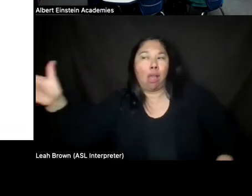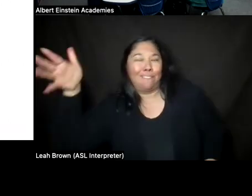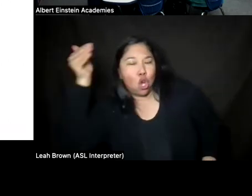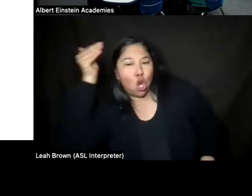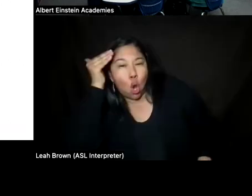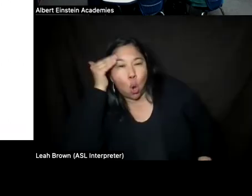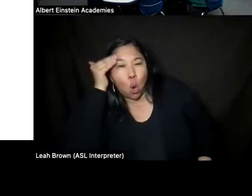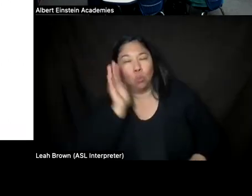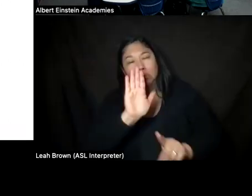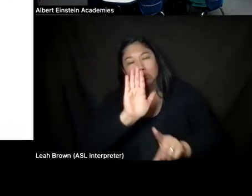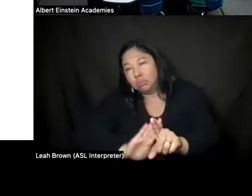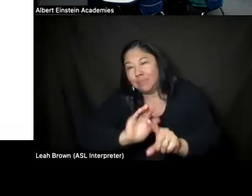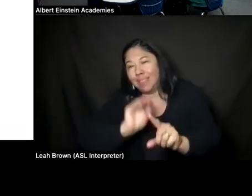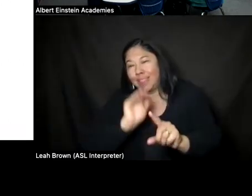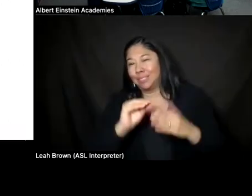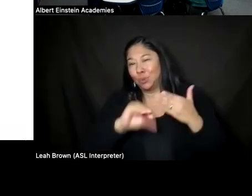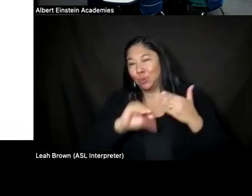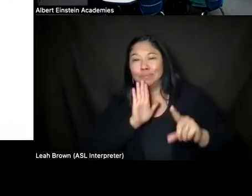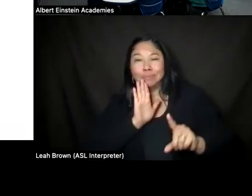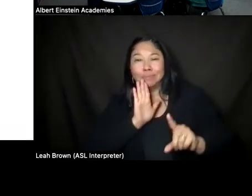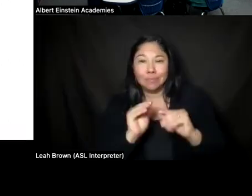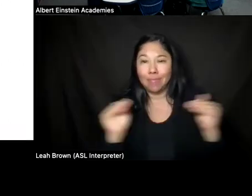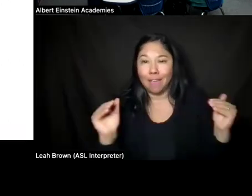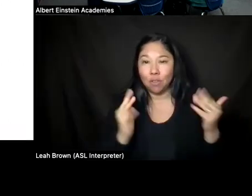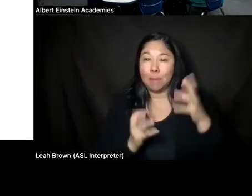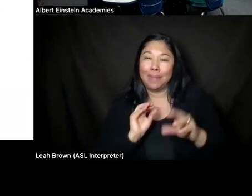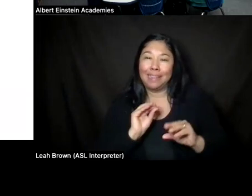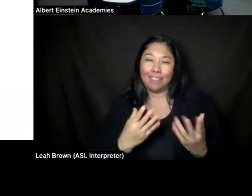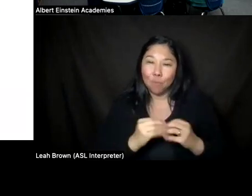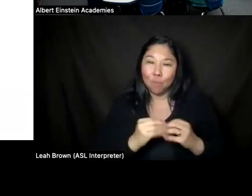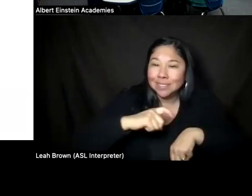at, and if we need to just give a little bit of extra time and not to panic.